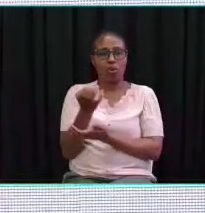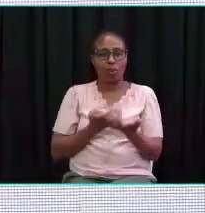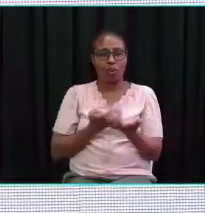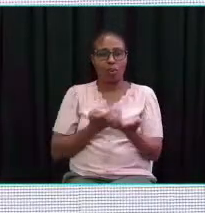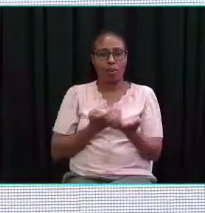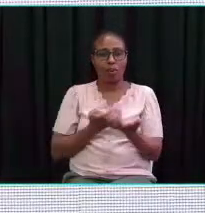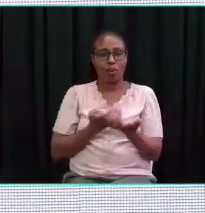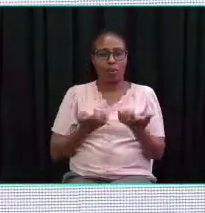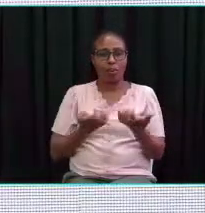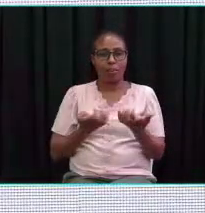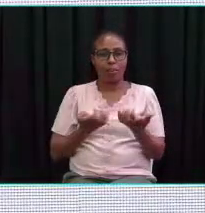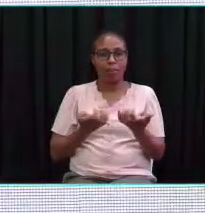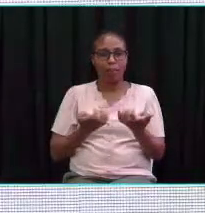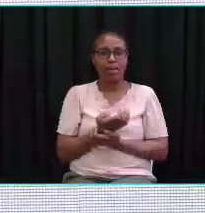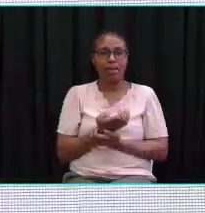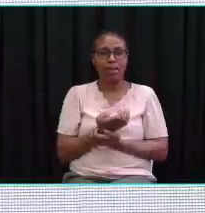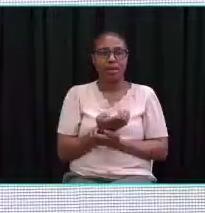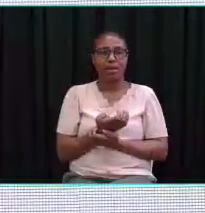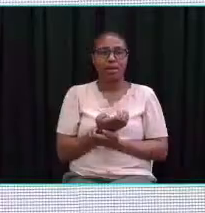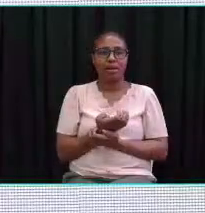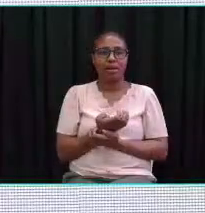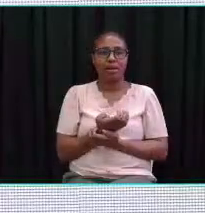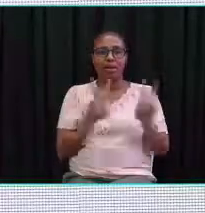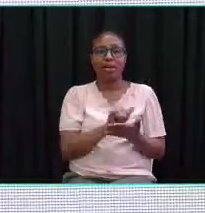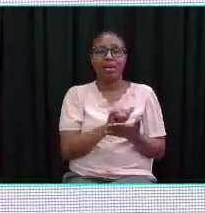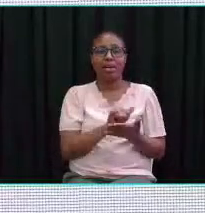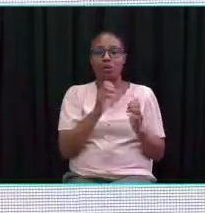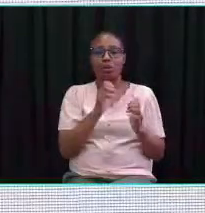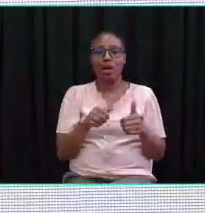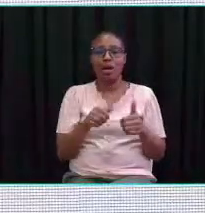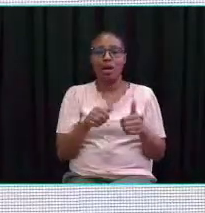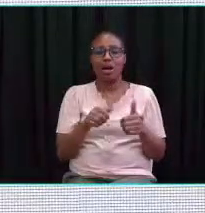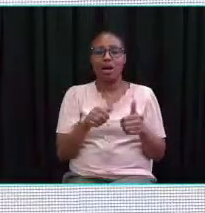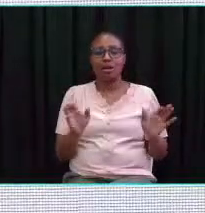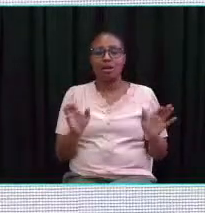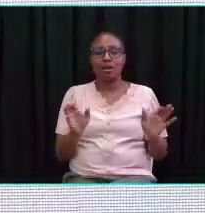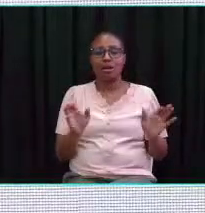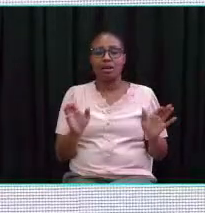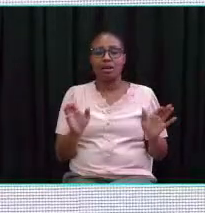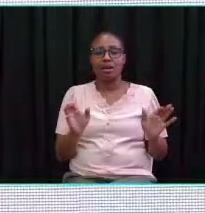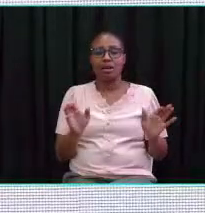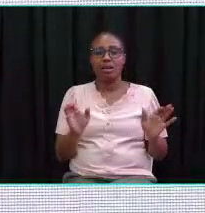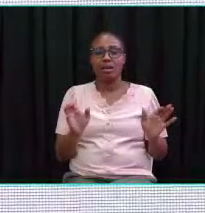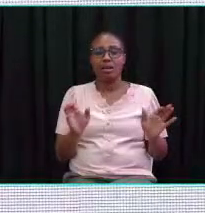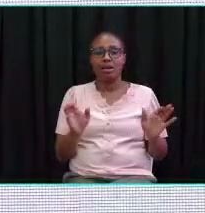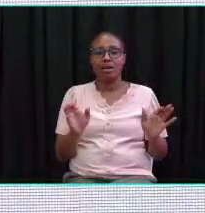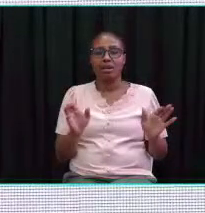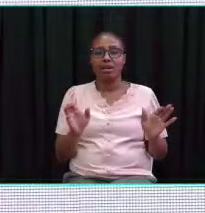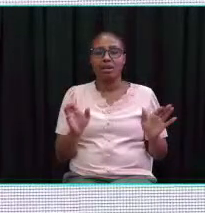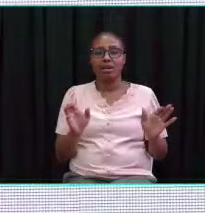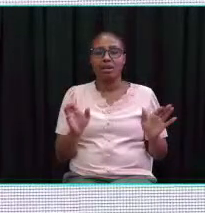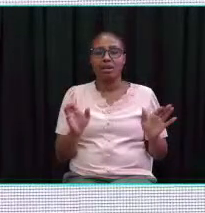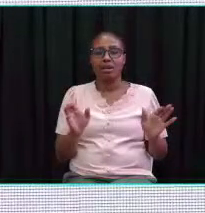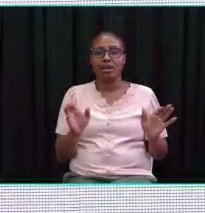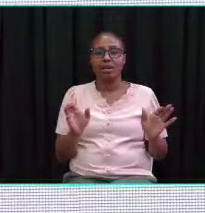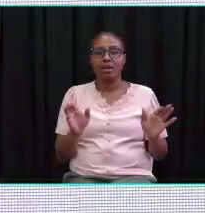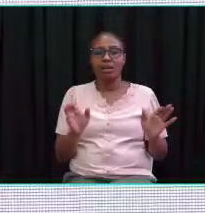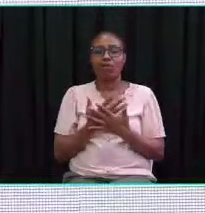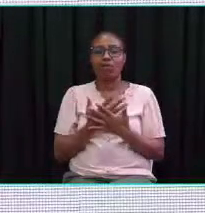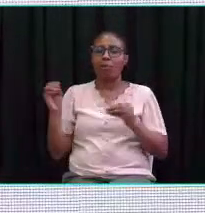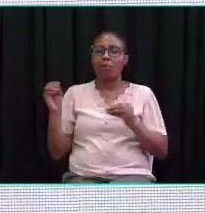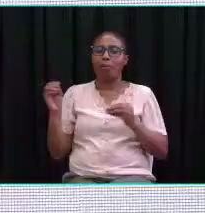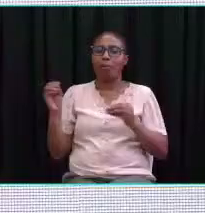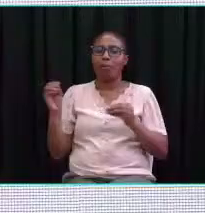the value of that economy is only unlocked if goods move seamlessly from the